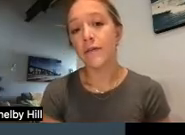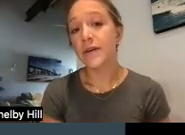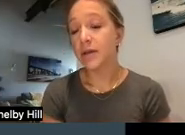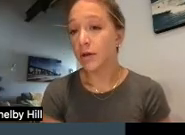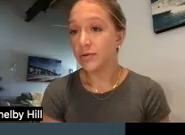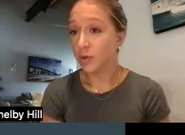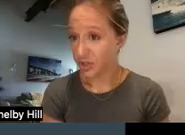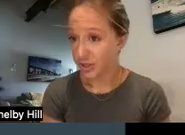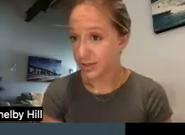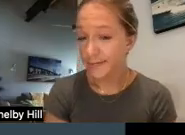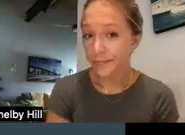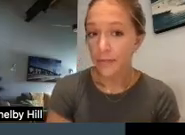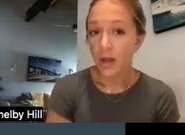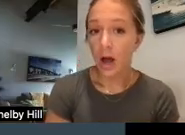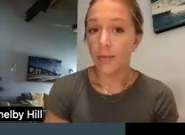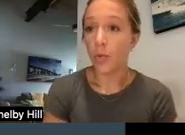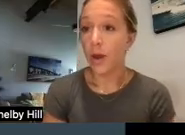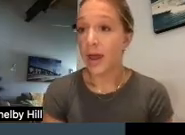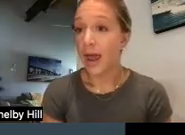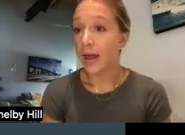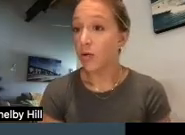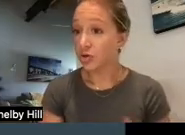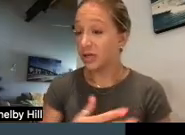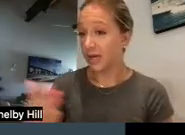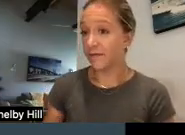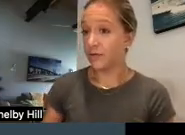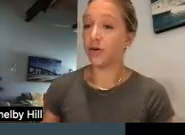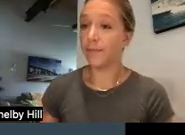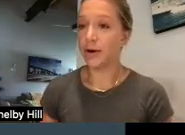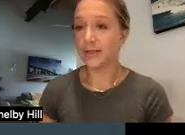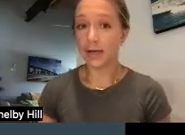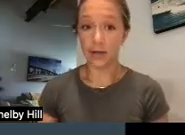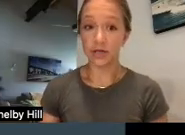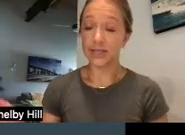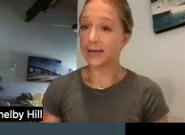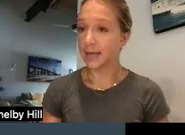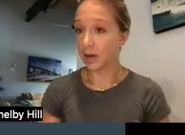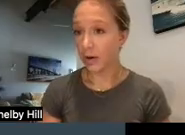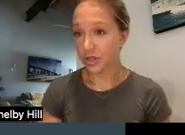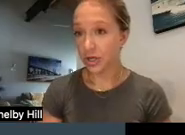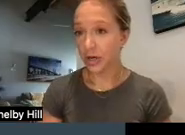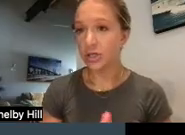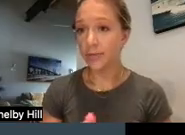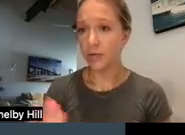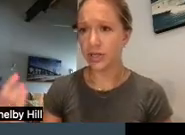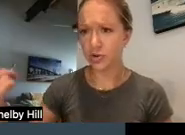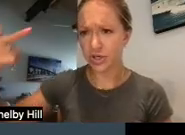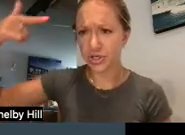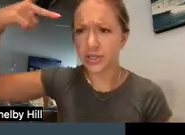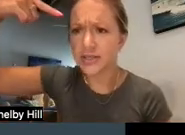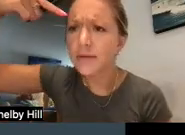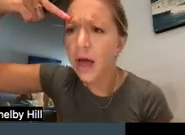so for this, I'll use questions. When a culturally deaf user of American Sign Language is asking a question,